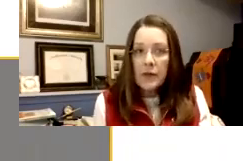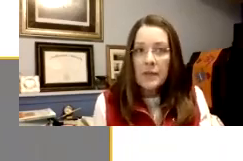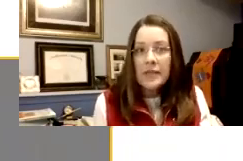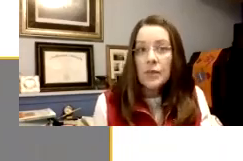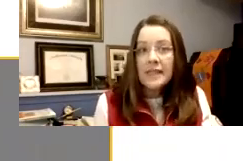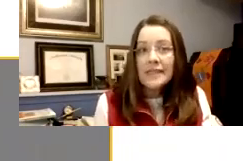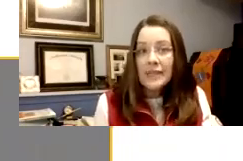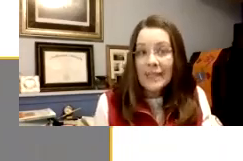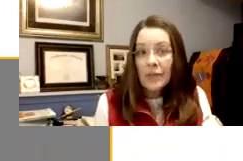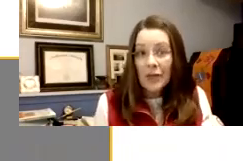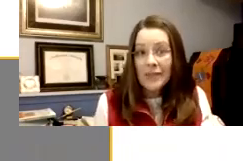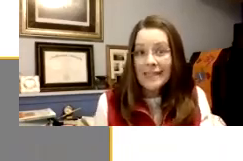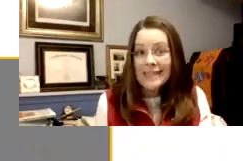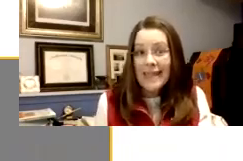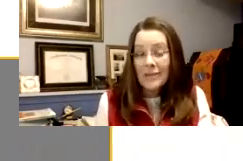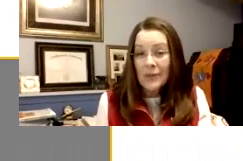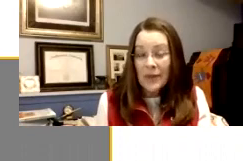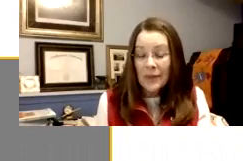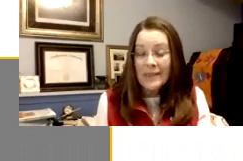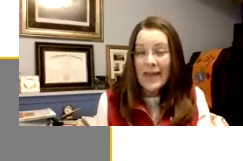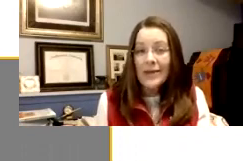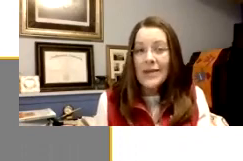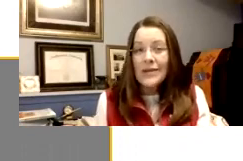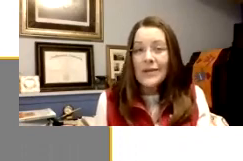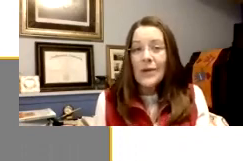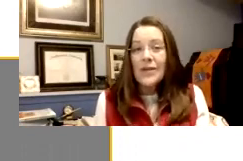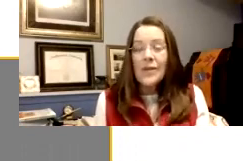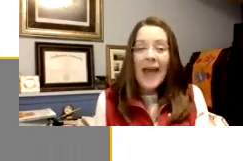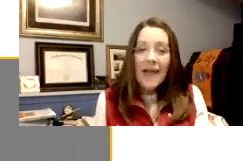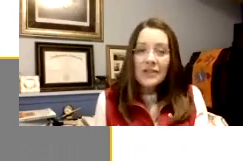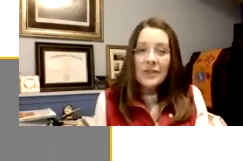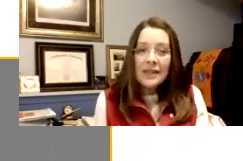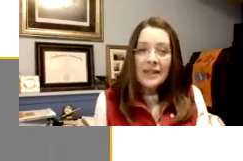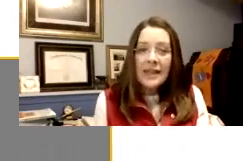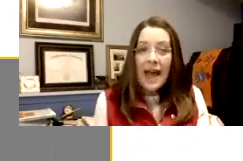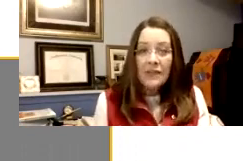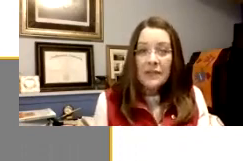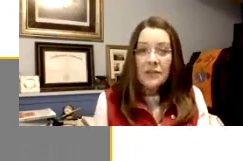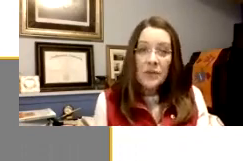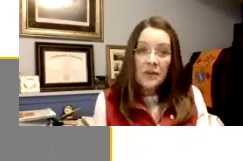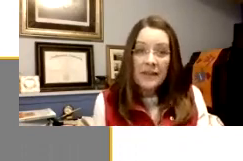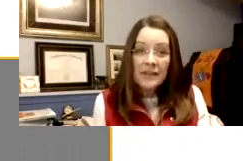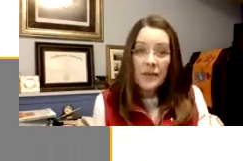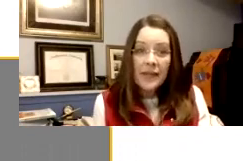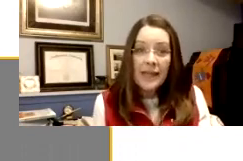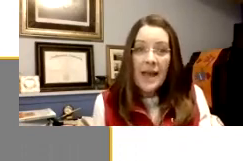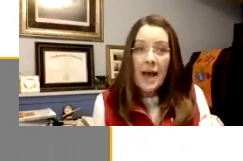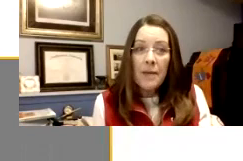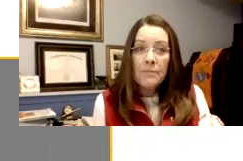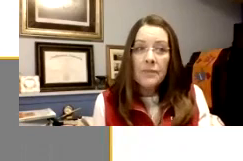and we need a really skilled person to help sort those out. So if we have a student in high phase 2 or phase